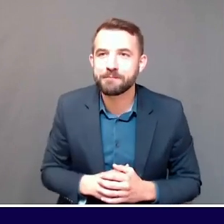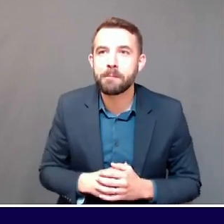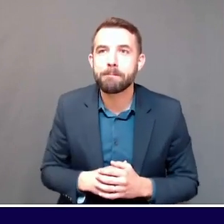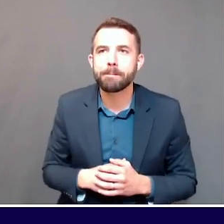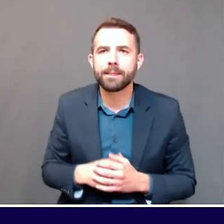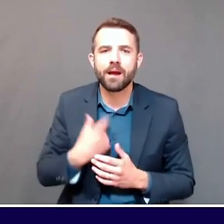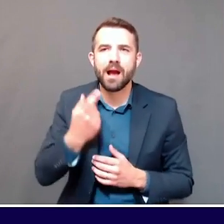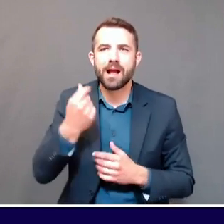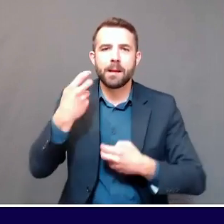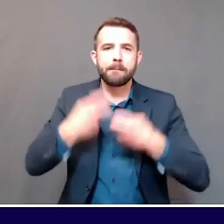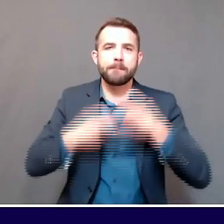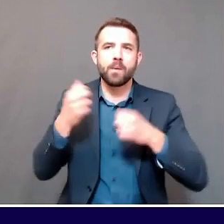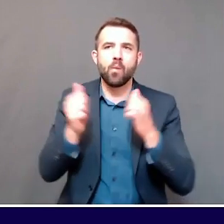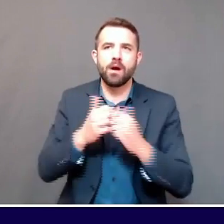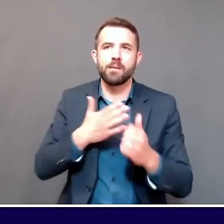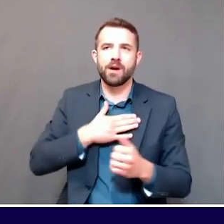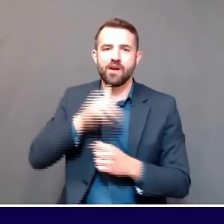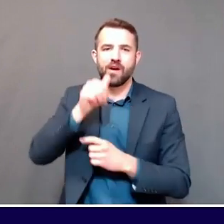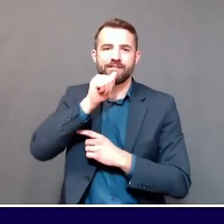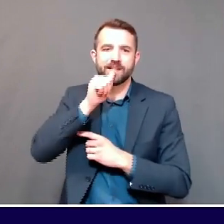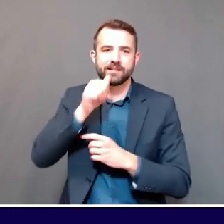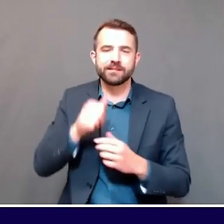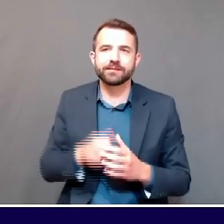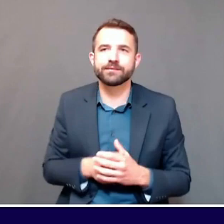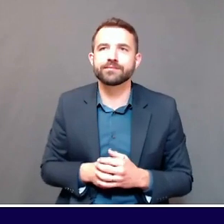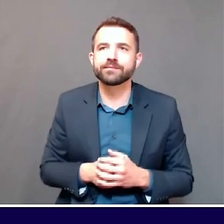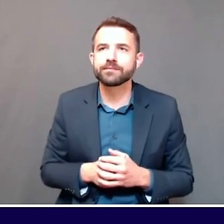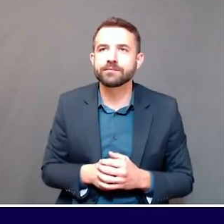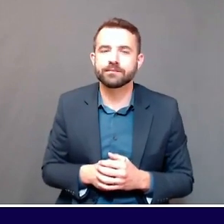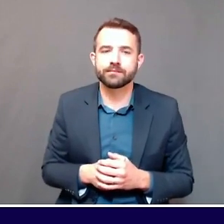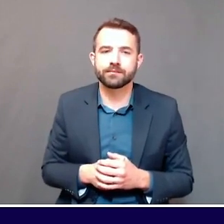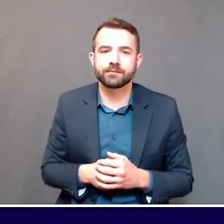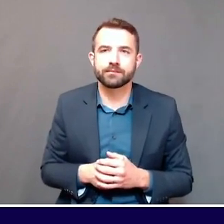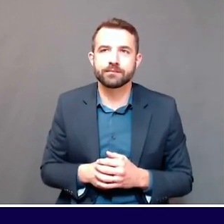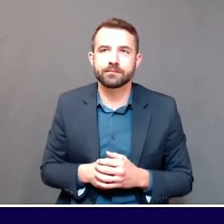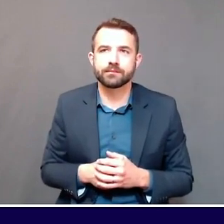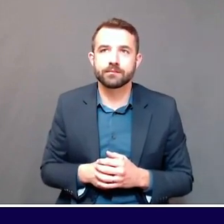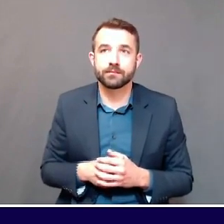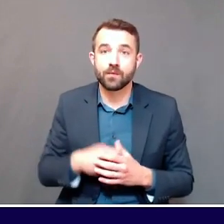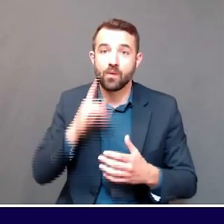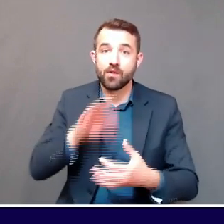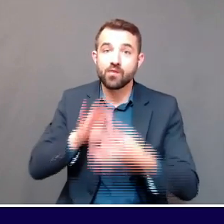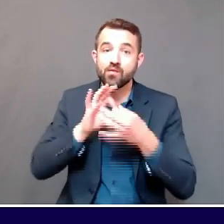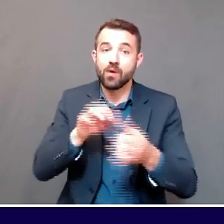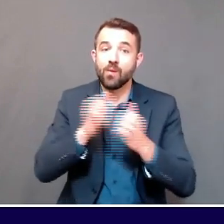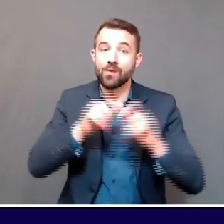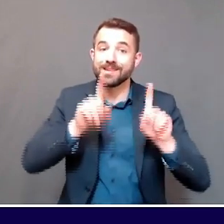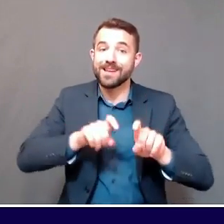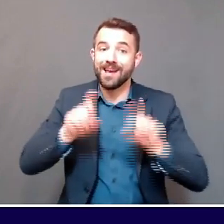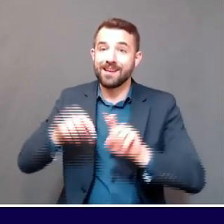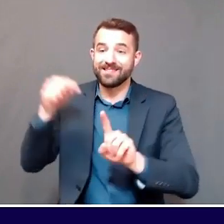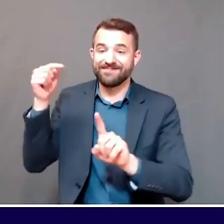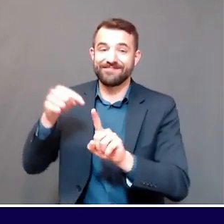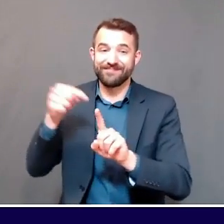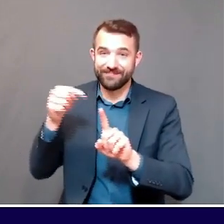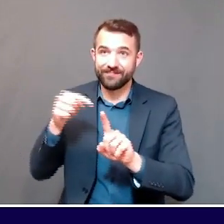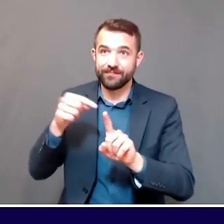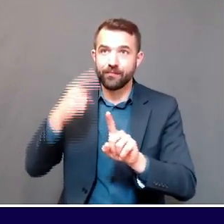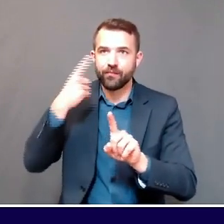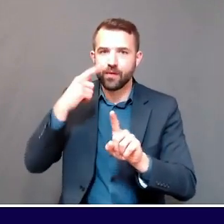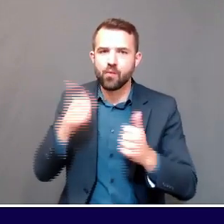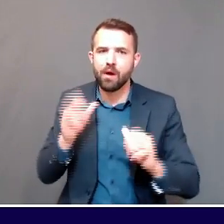that. I guess as it relates to testing, though, I know that there's been some struggles there, whether it's been getting reagents, et